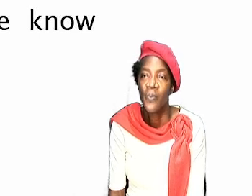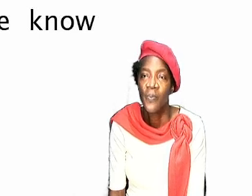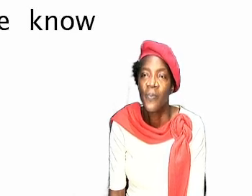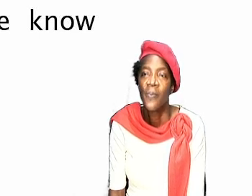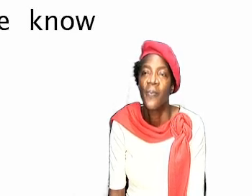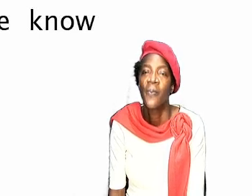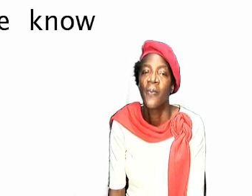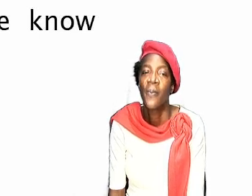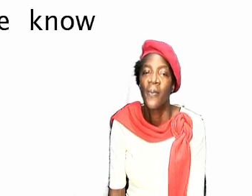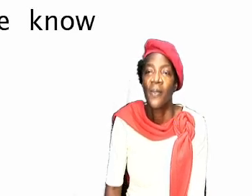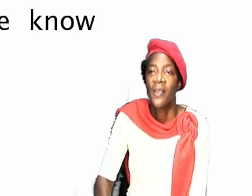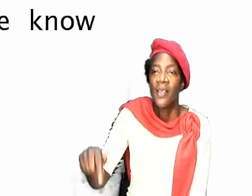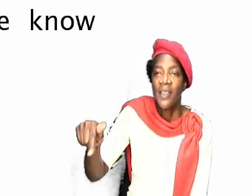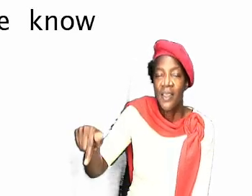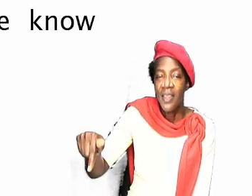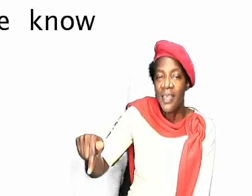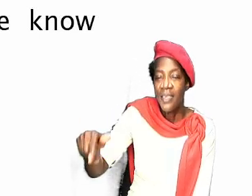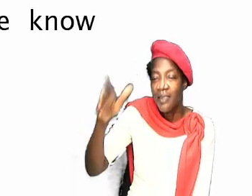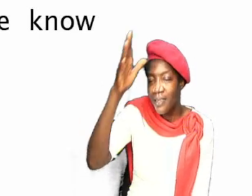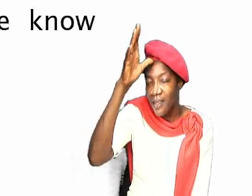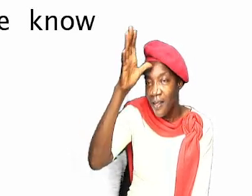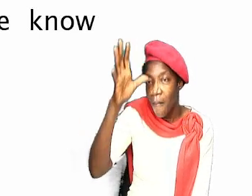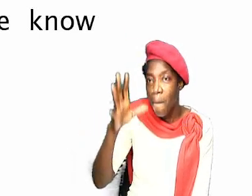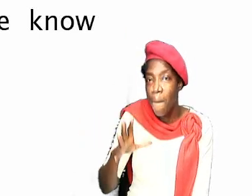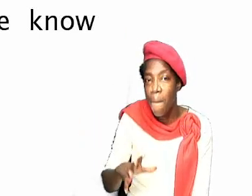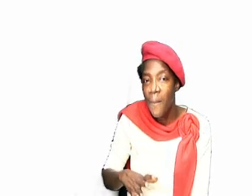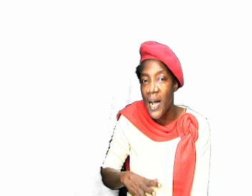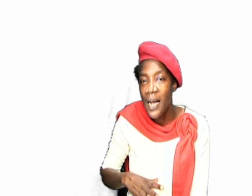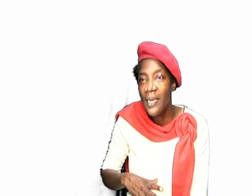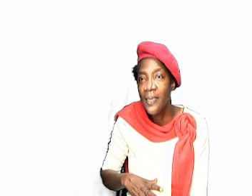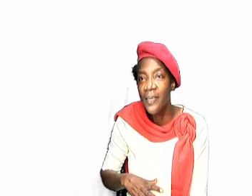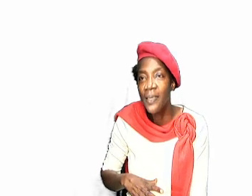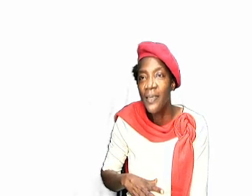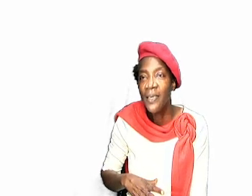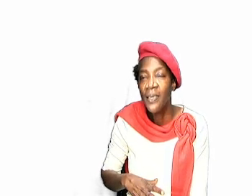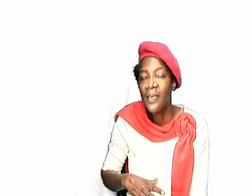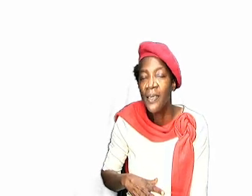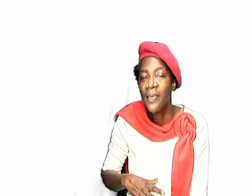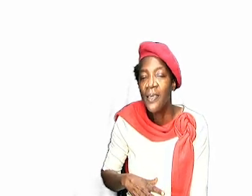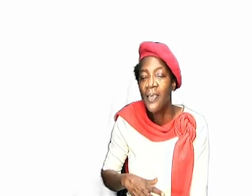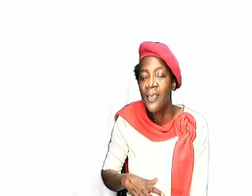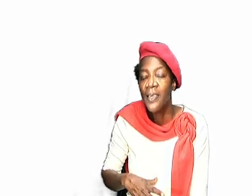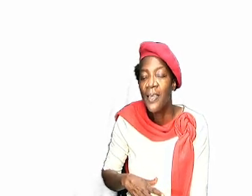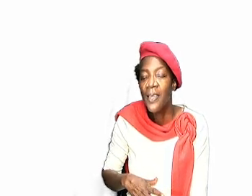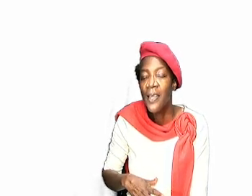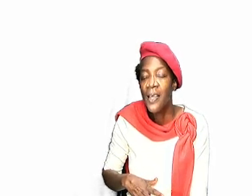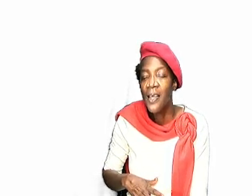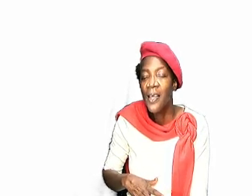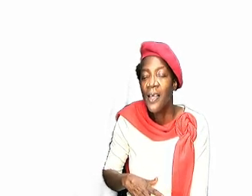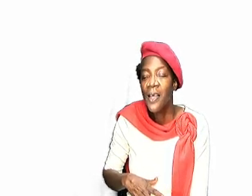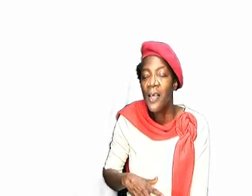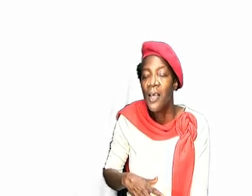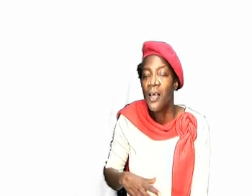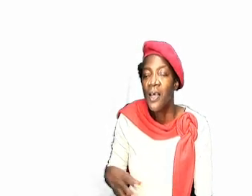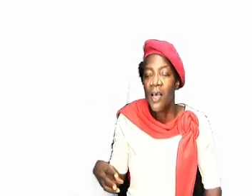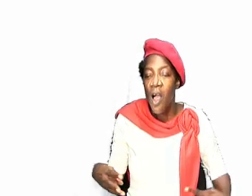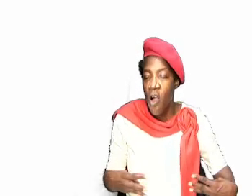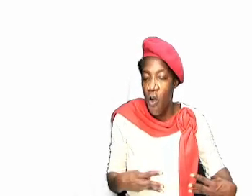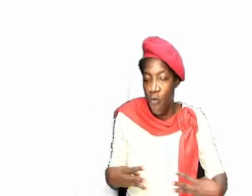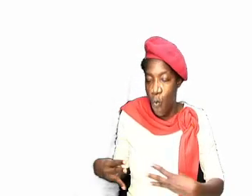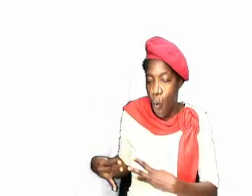hear what he said. No, he said, this man is a man of war. Oh,